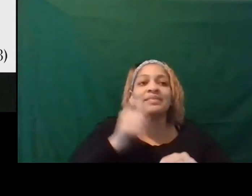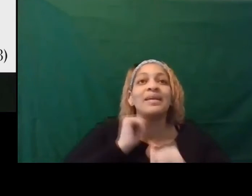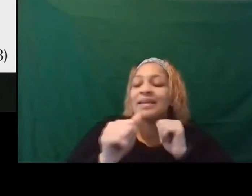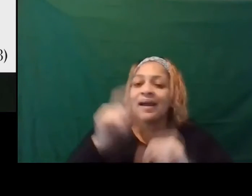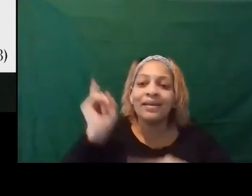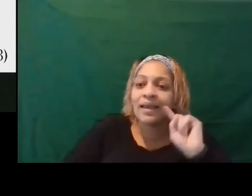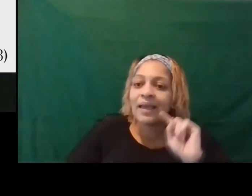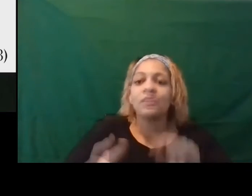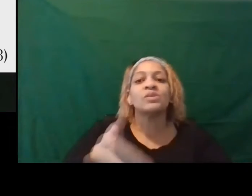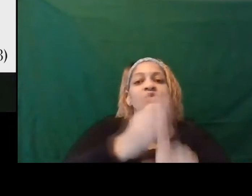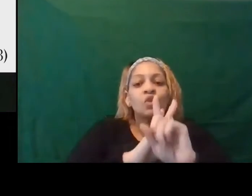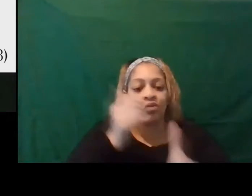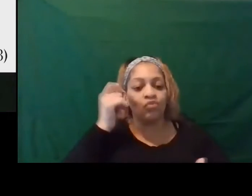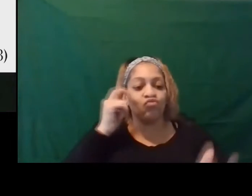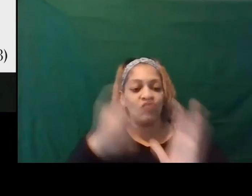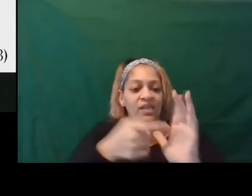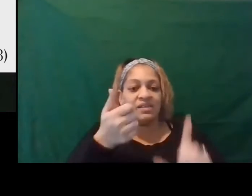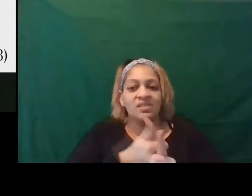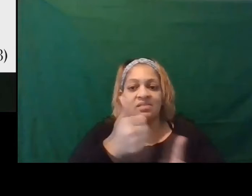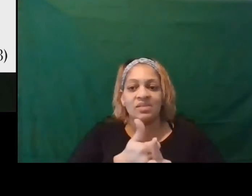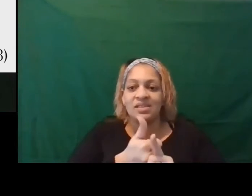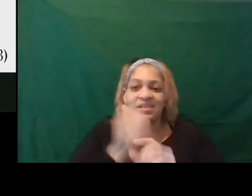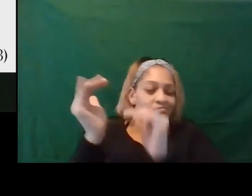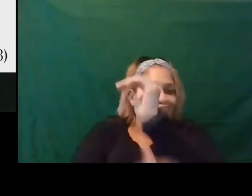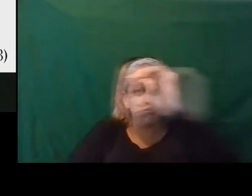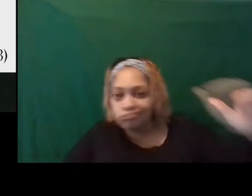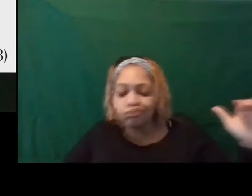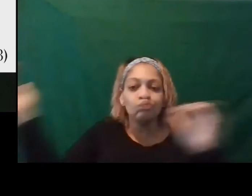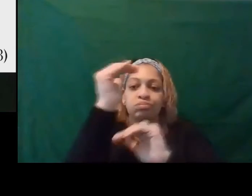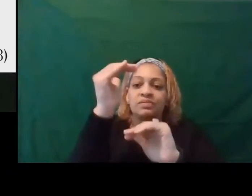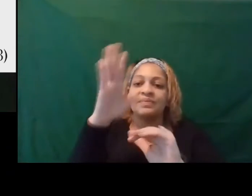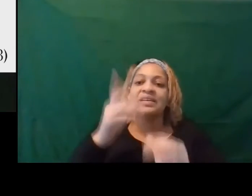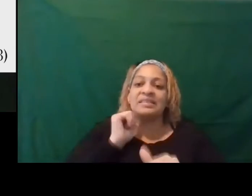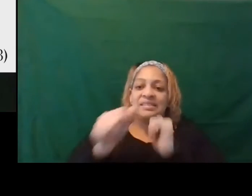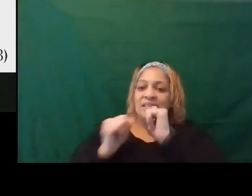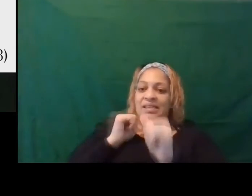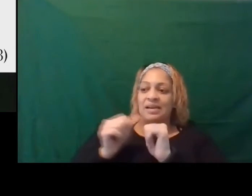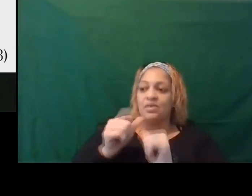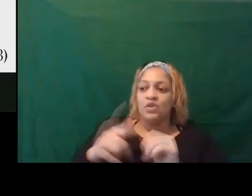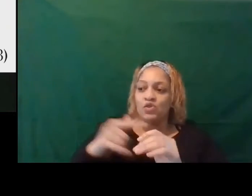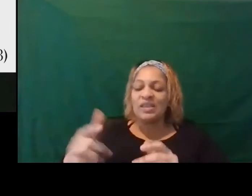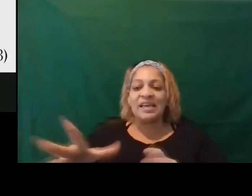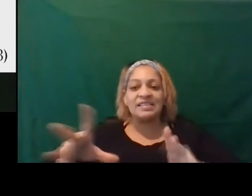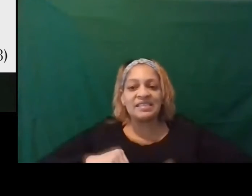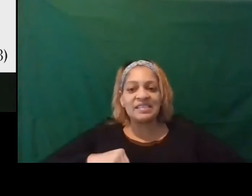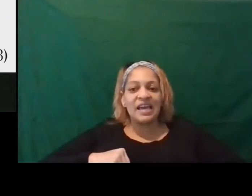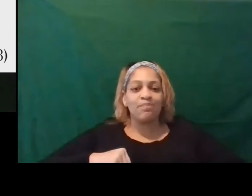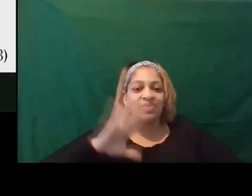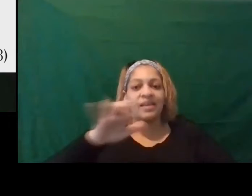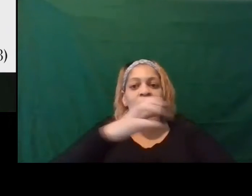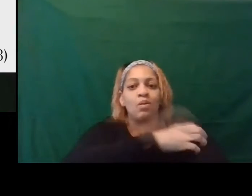recognizing itself, is beyond denial. That they then step into their power and